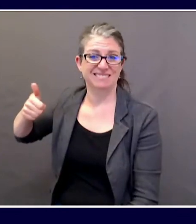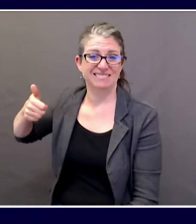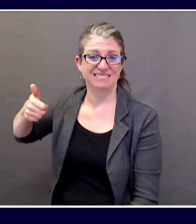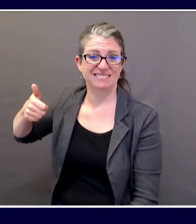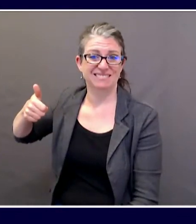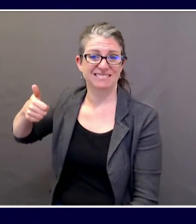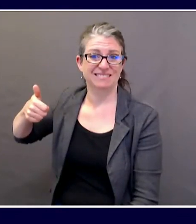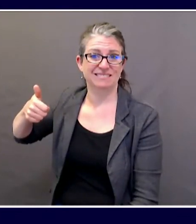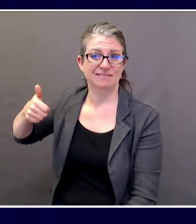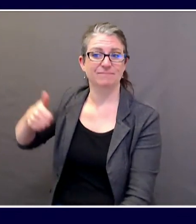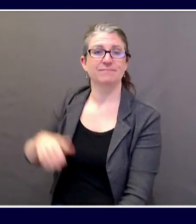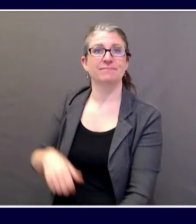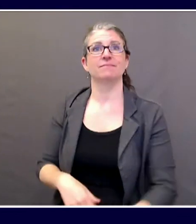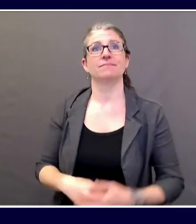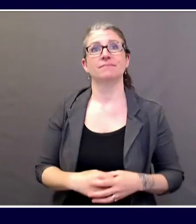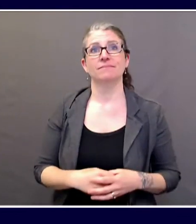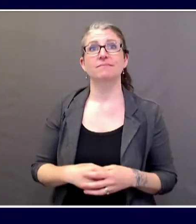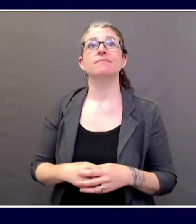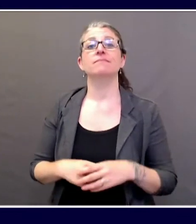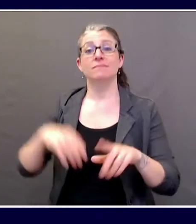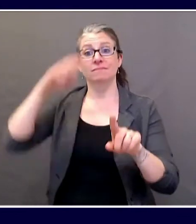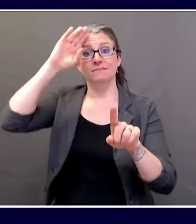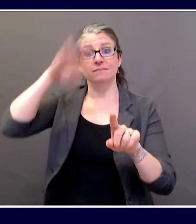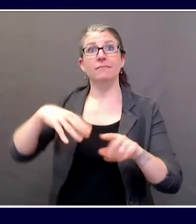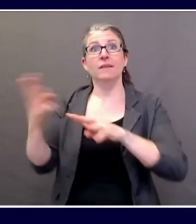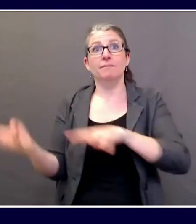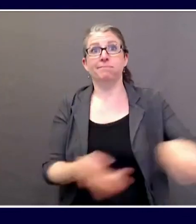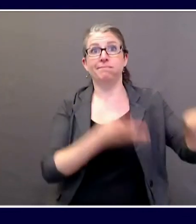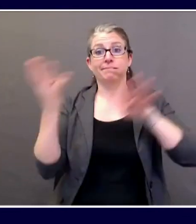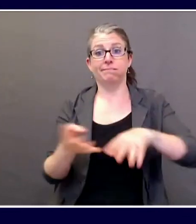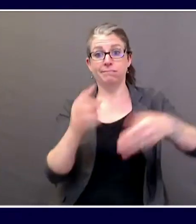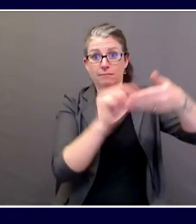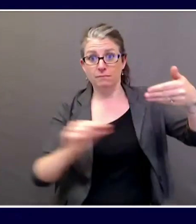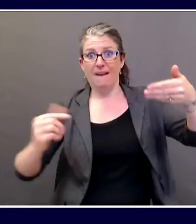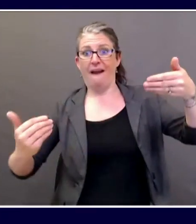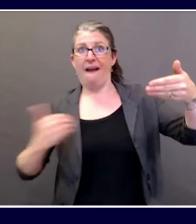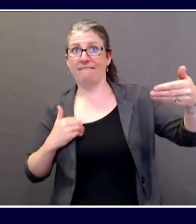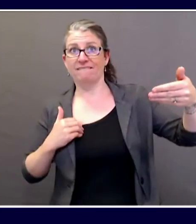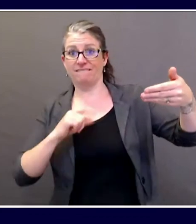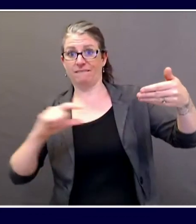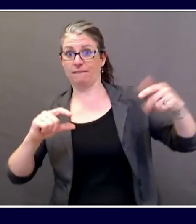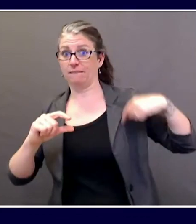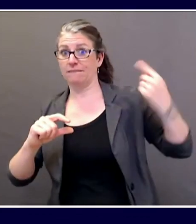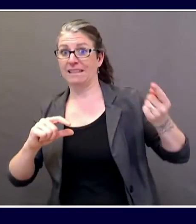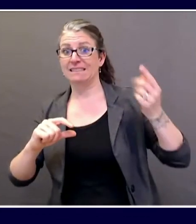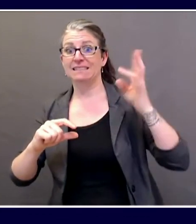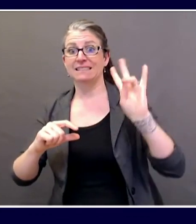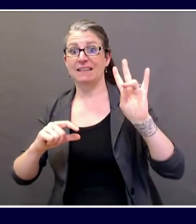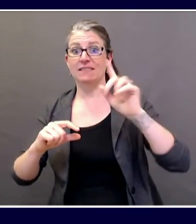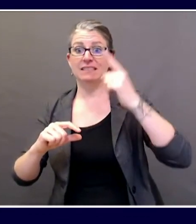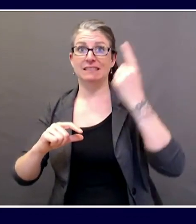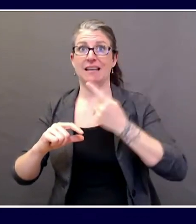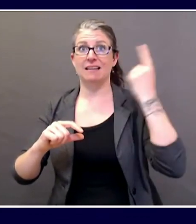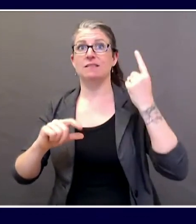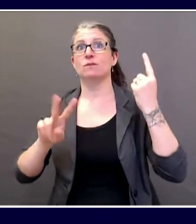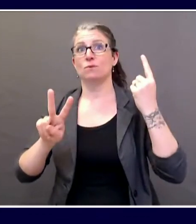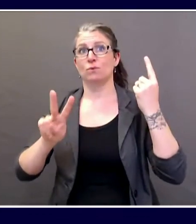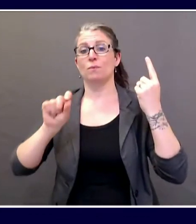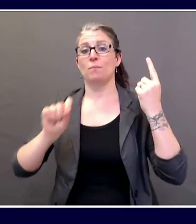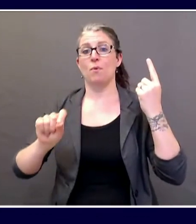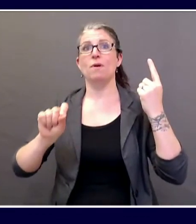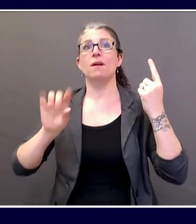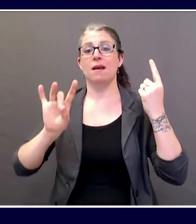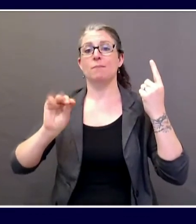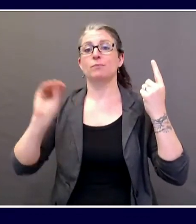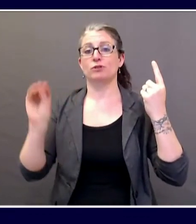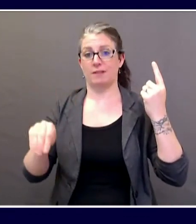for PCR tests conducted over the last 7 days now stands at 2.8%, and our